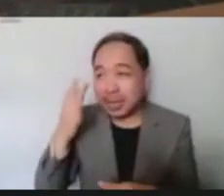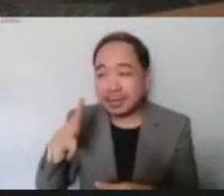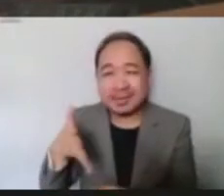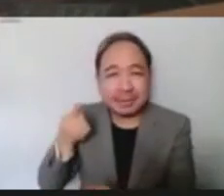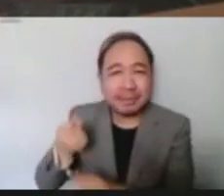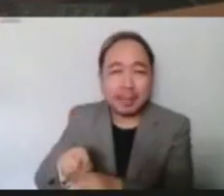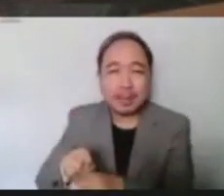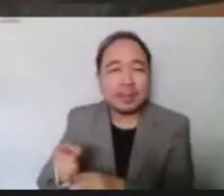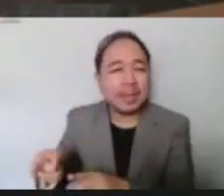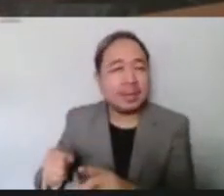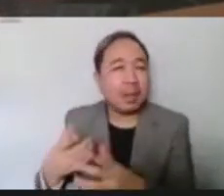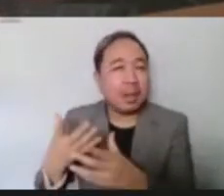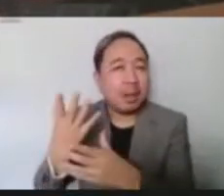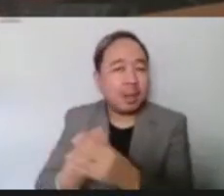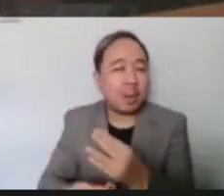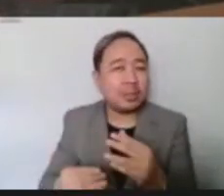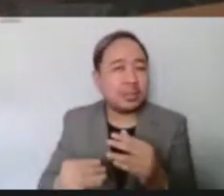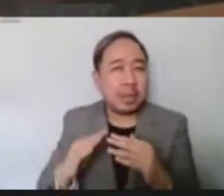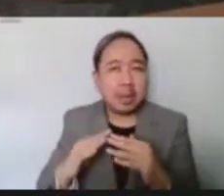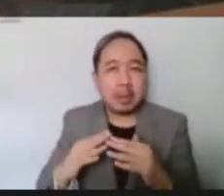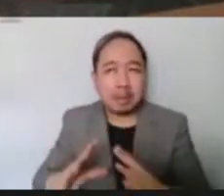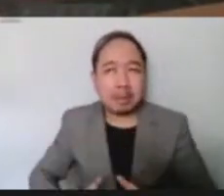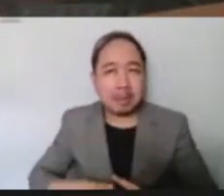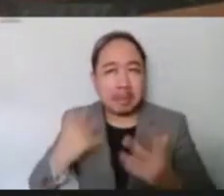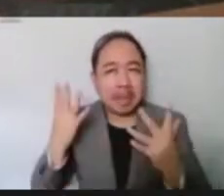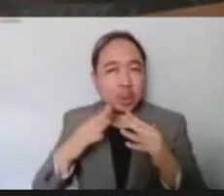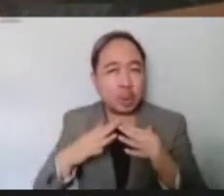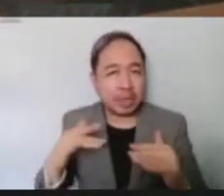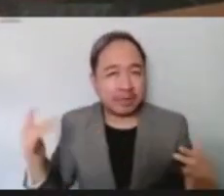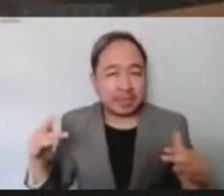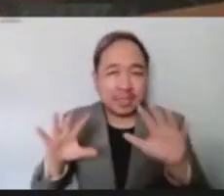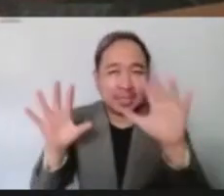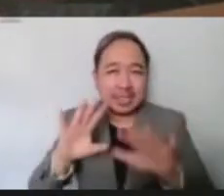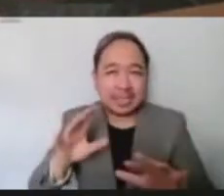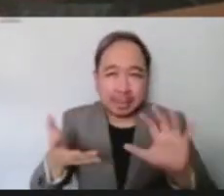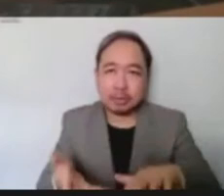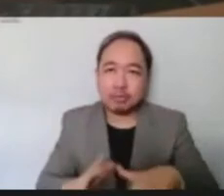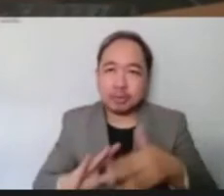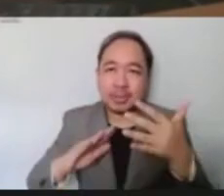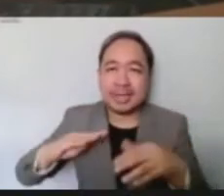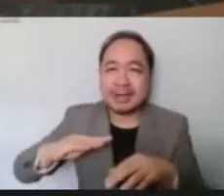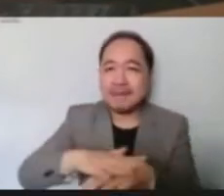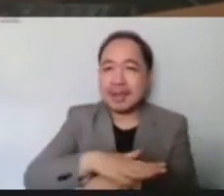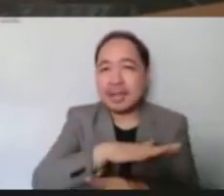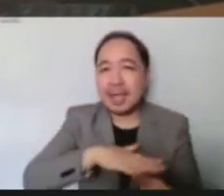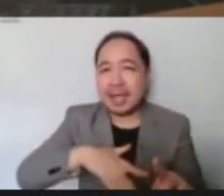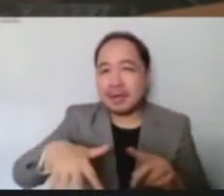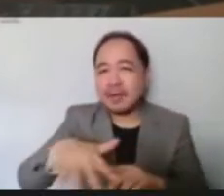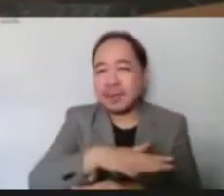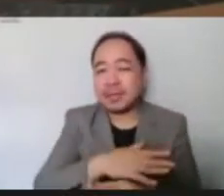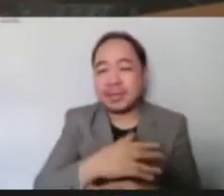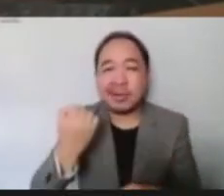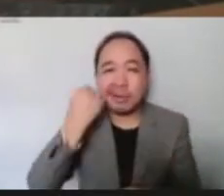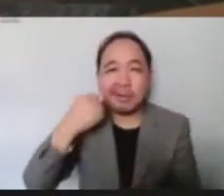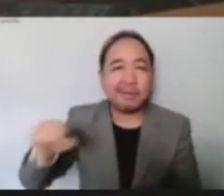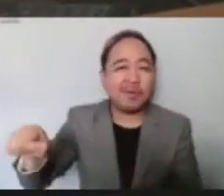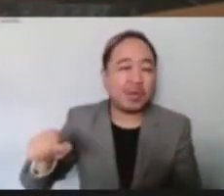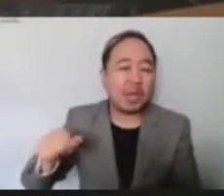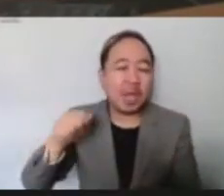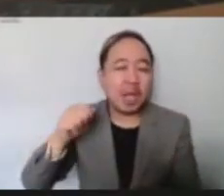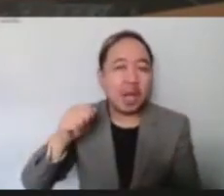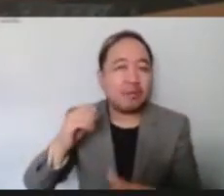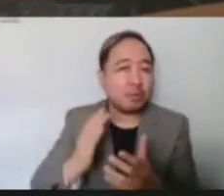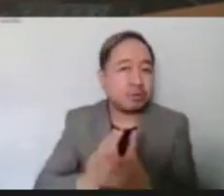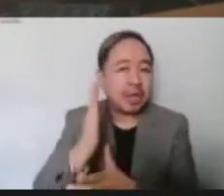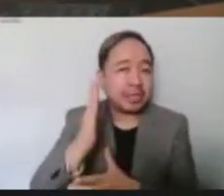loss of biodiversity climate crisis impacting to the ecosystem and violating environmental human rights of the Indians peoples women